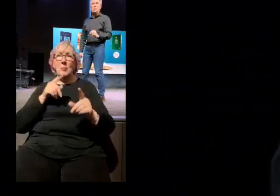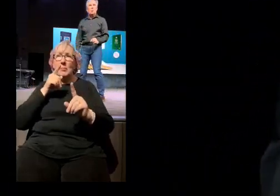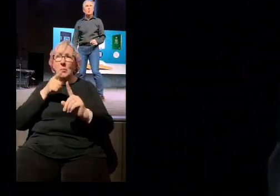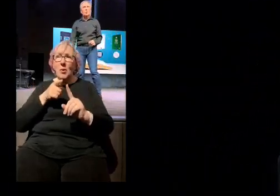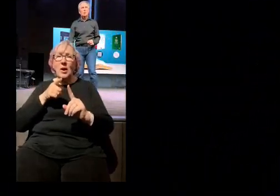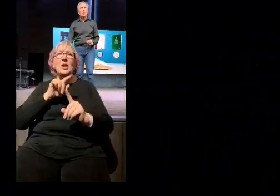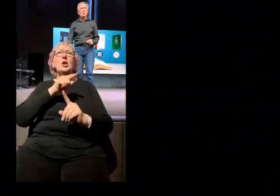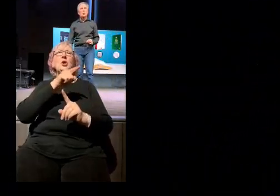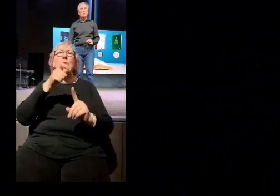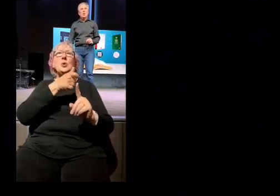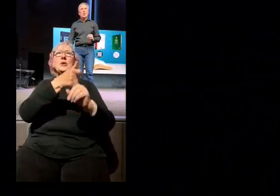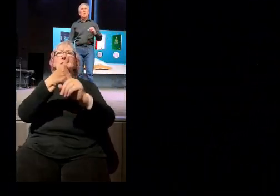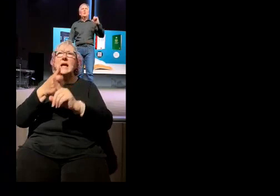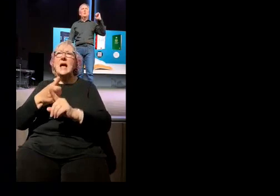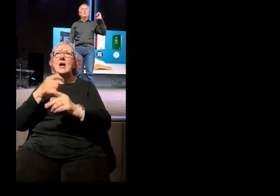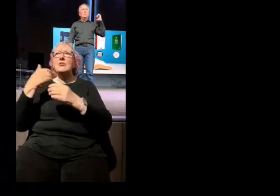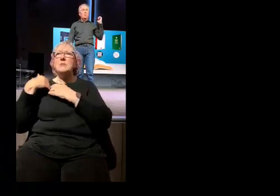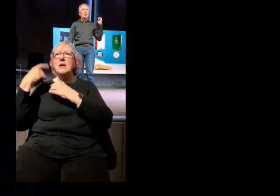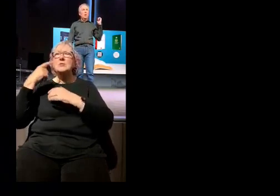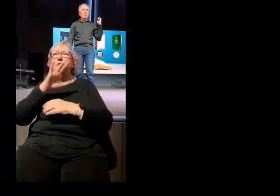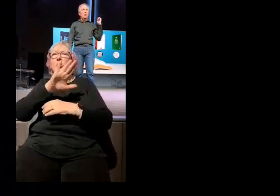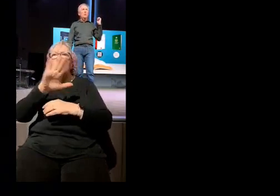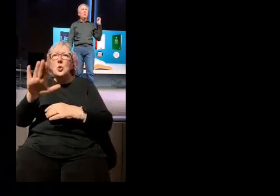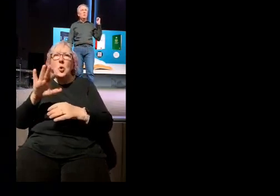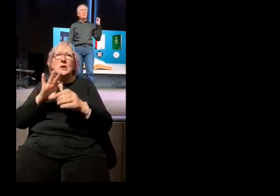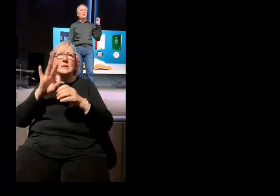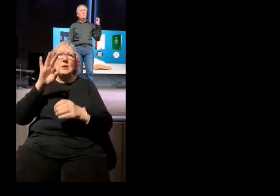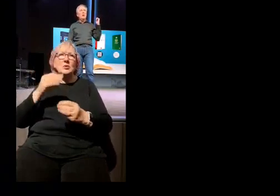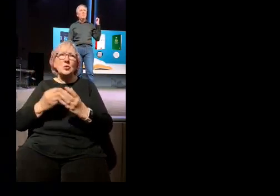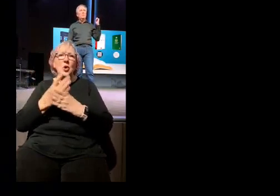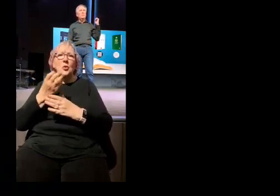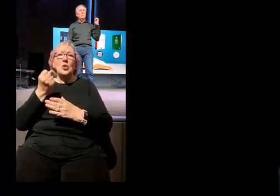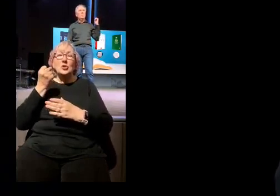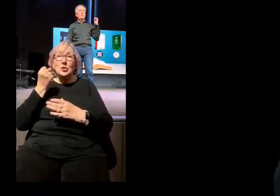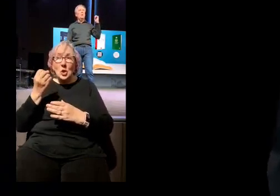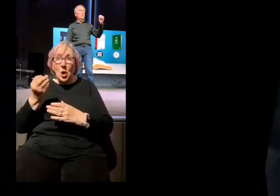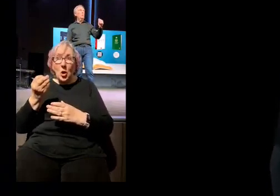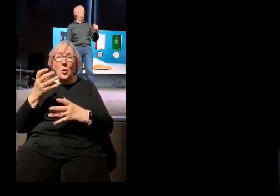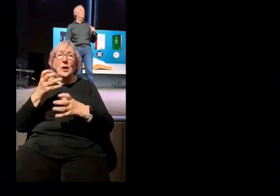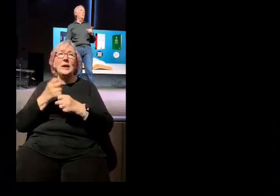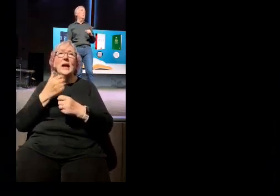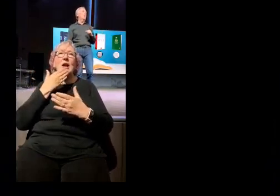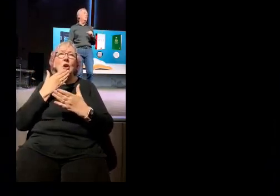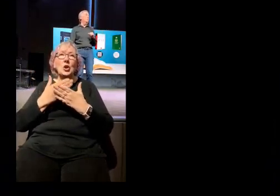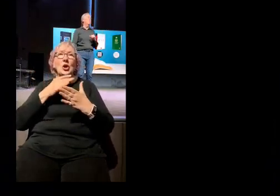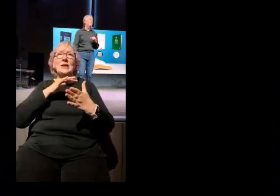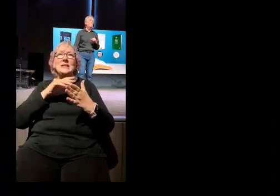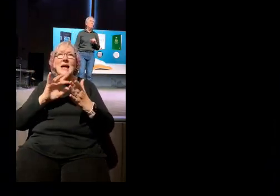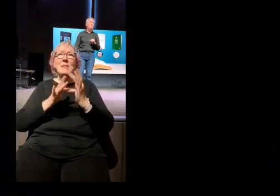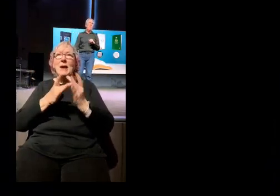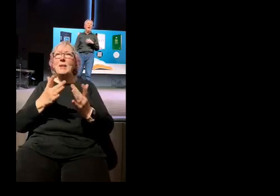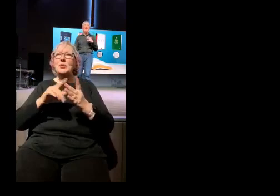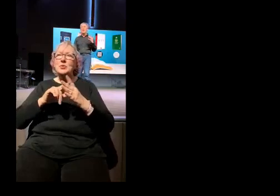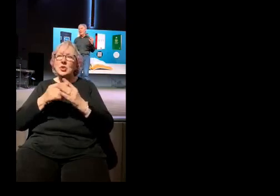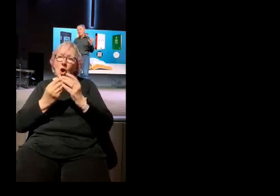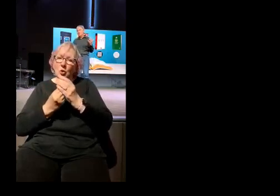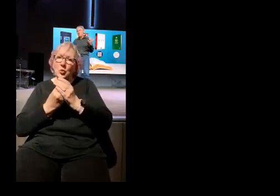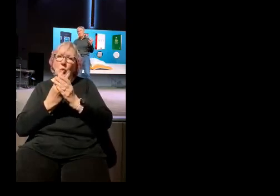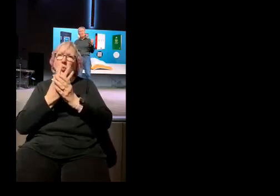growth. So get a really good study Bible and start growing to another level. I collect